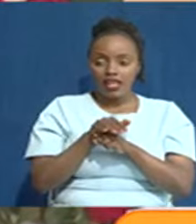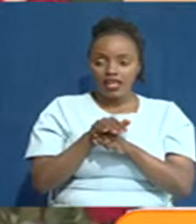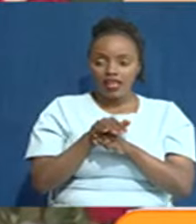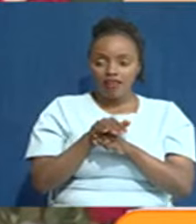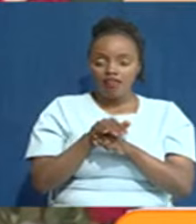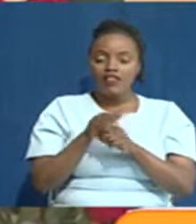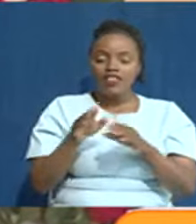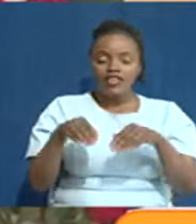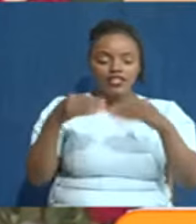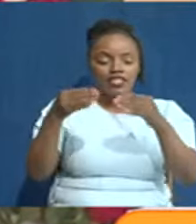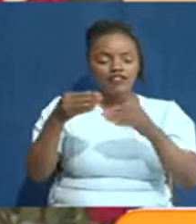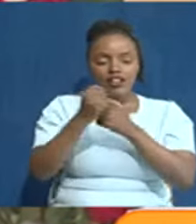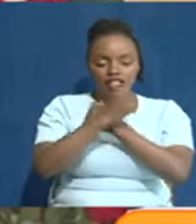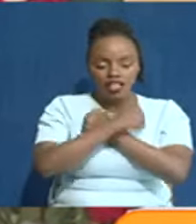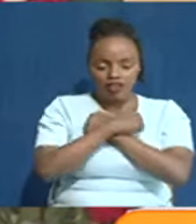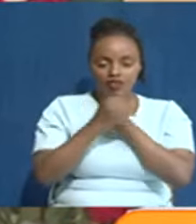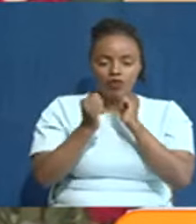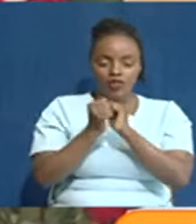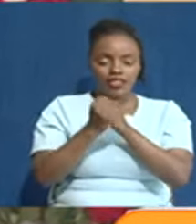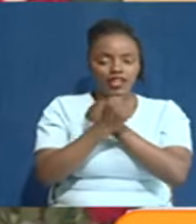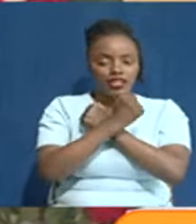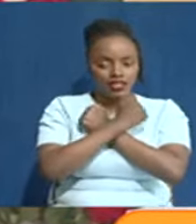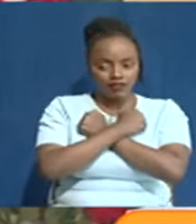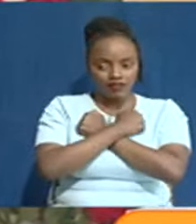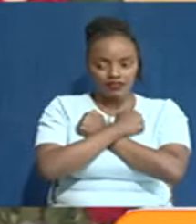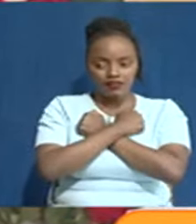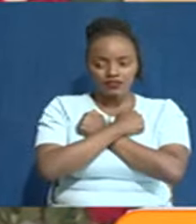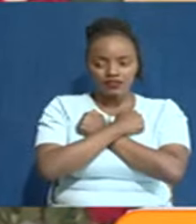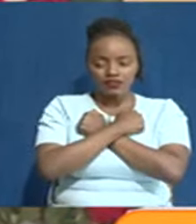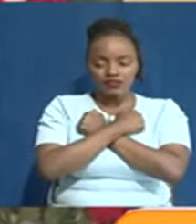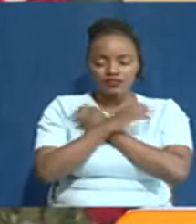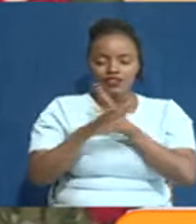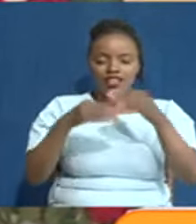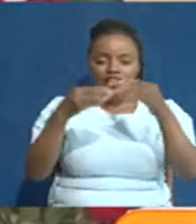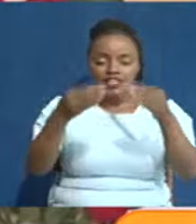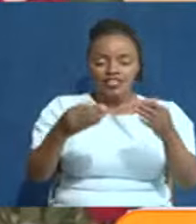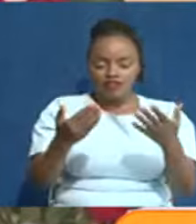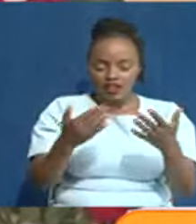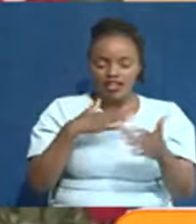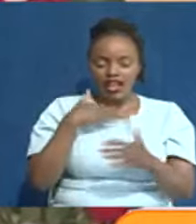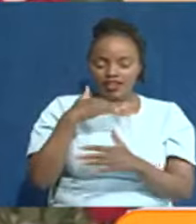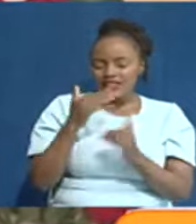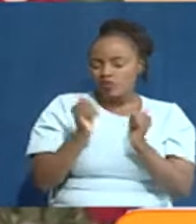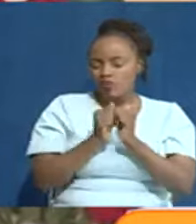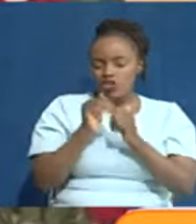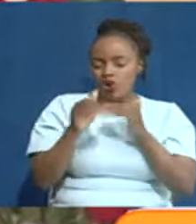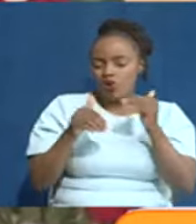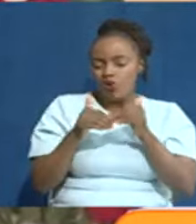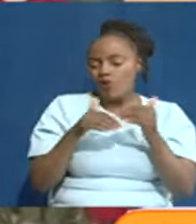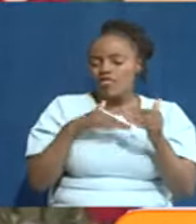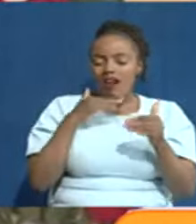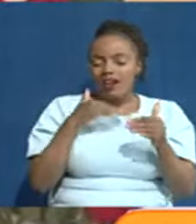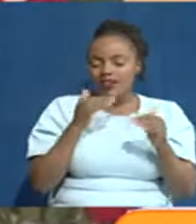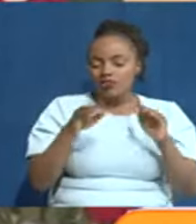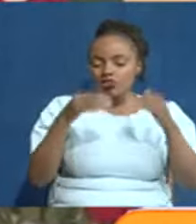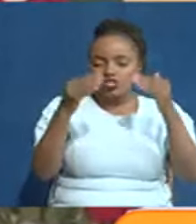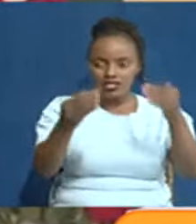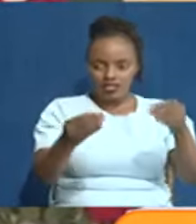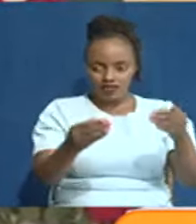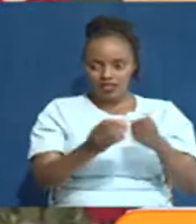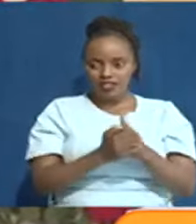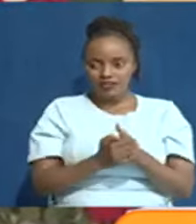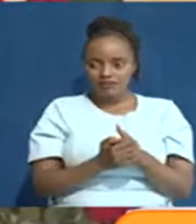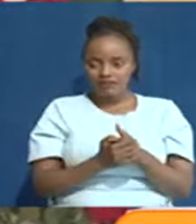They return love with love. They return kindness with kindness.